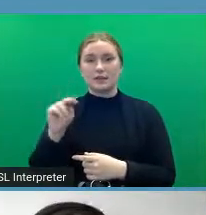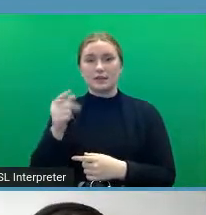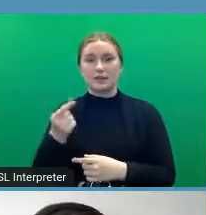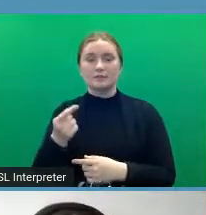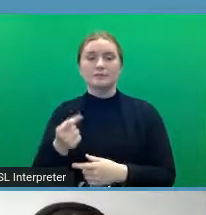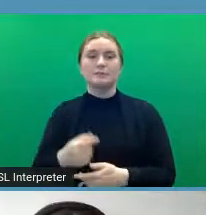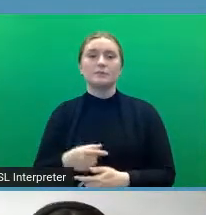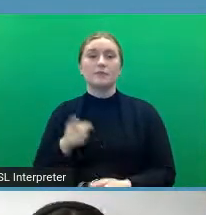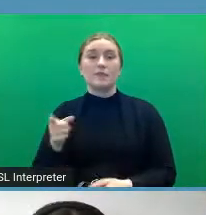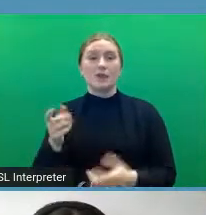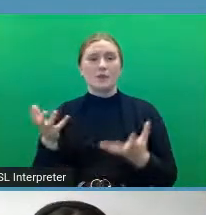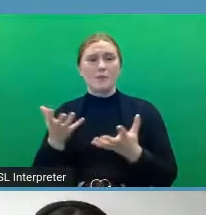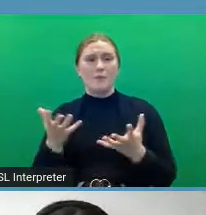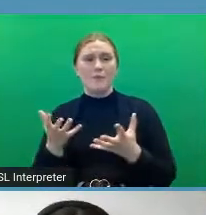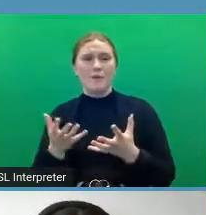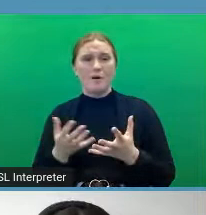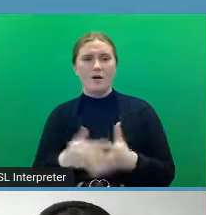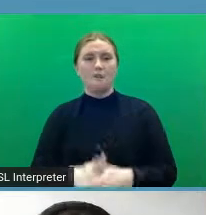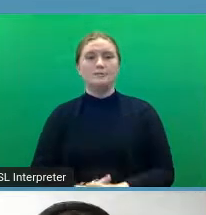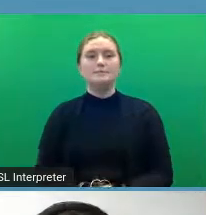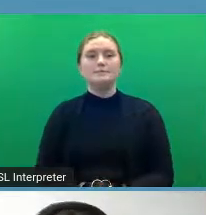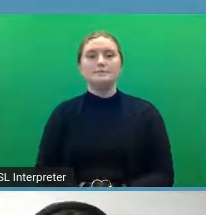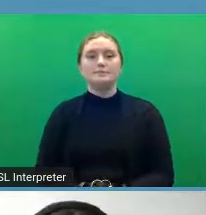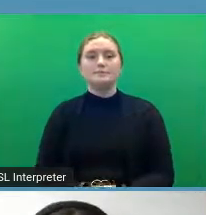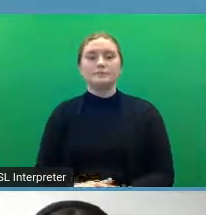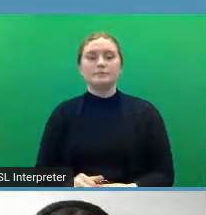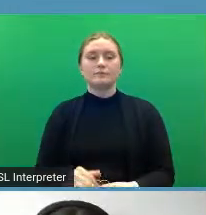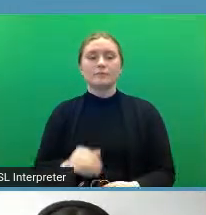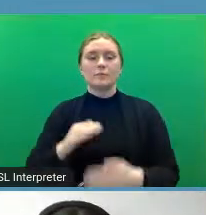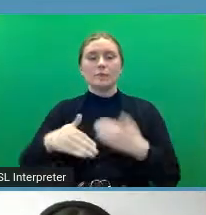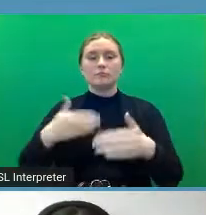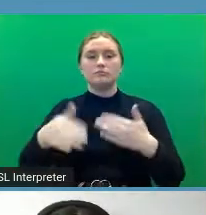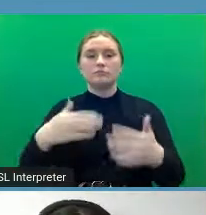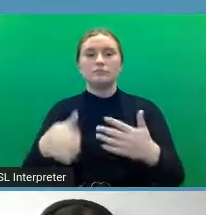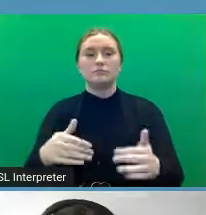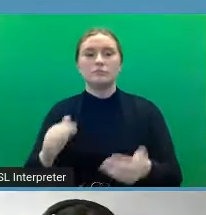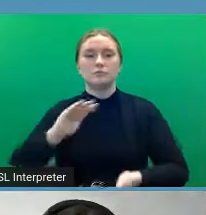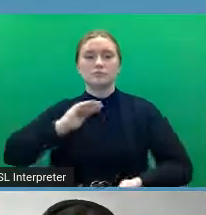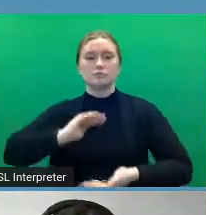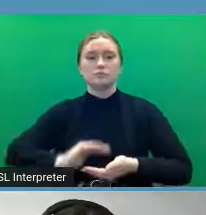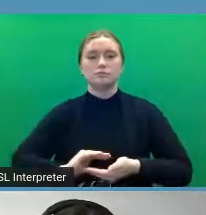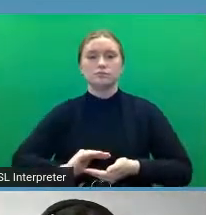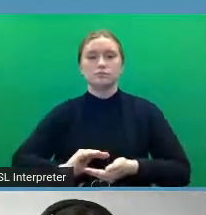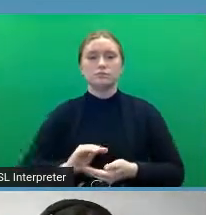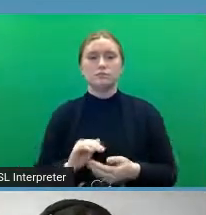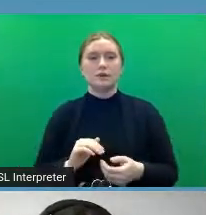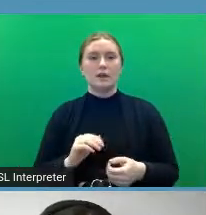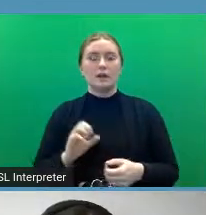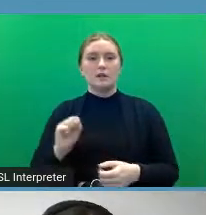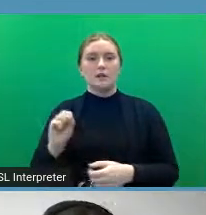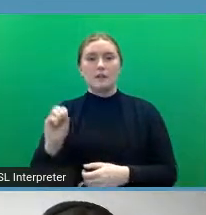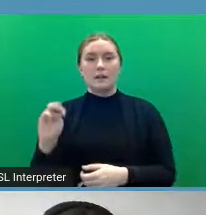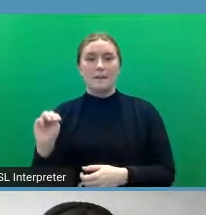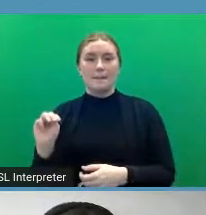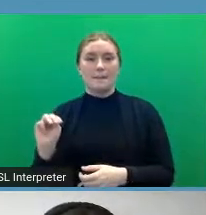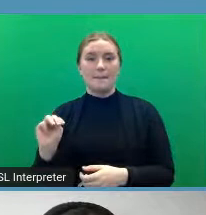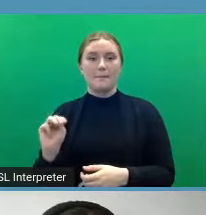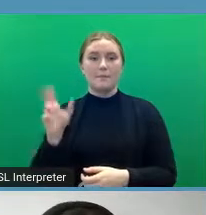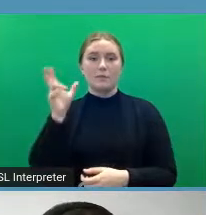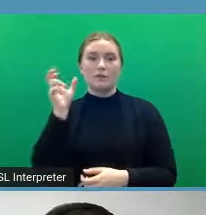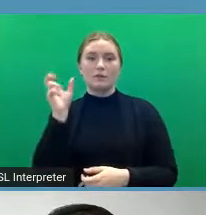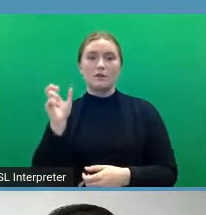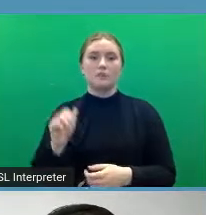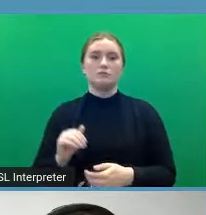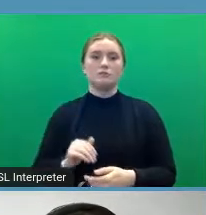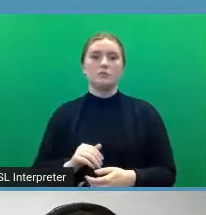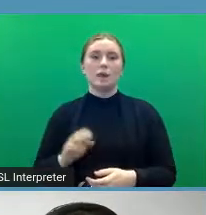reducing the source media audio to bring it down to the background to permit the audio description to be heard. I